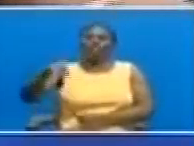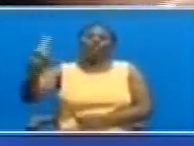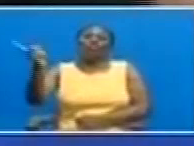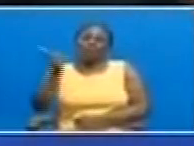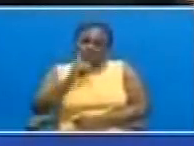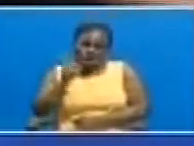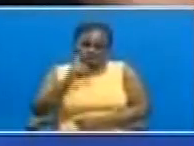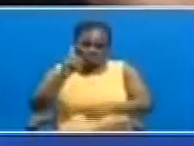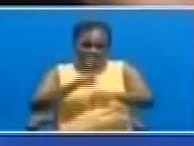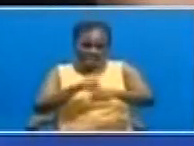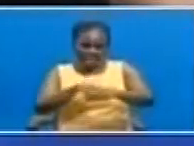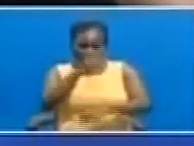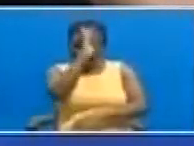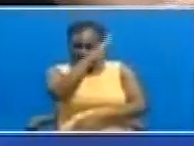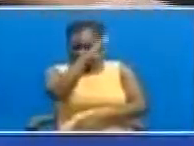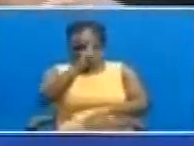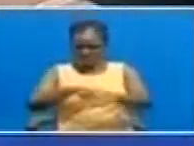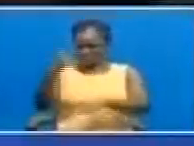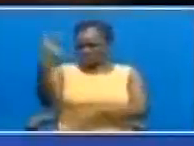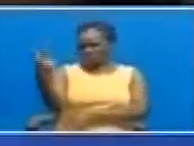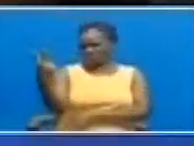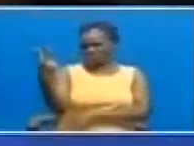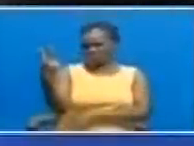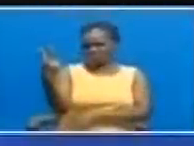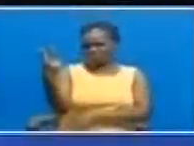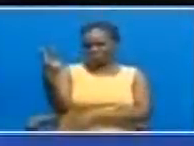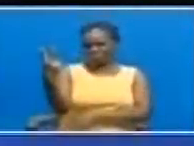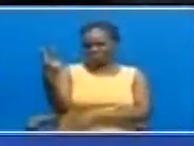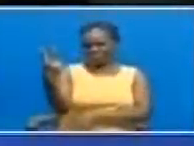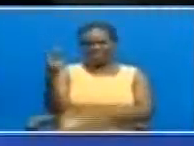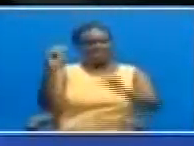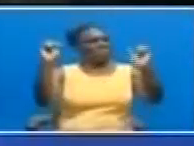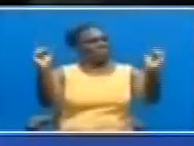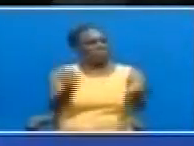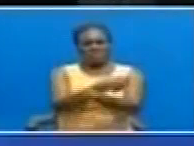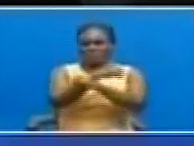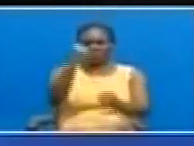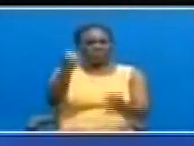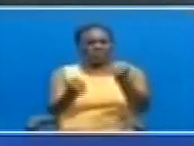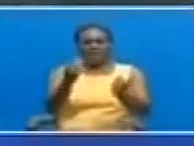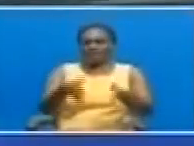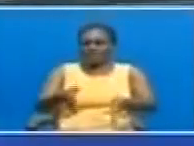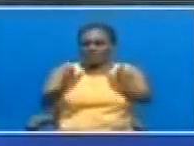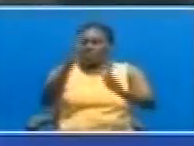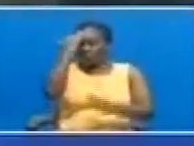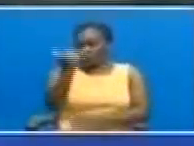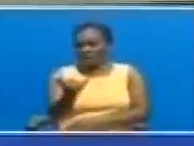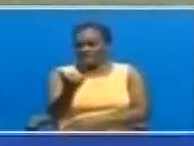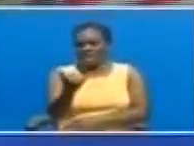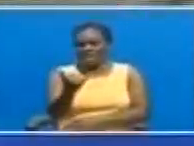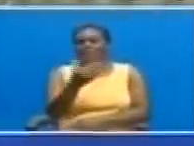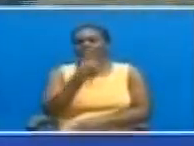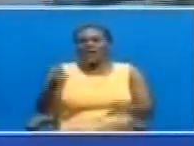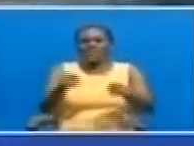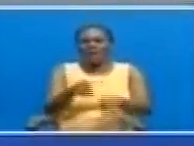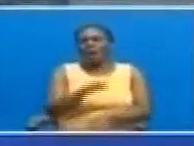tomorrow, 2 o'clock, possibly an hour from now, we will not be able to drive on this particular road because, of course, of our brother